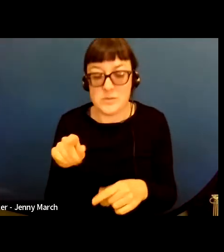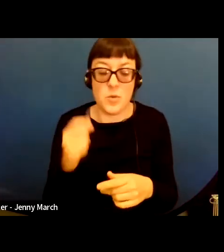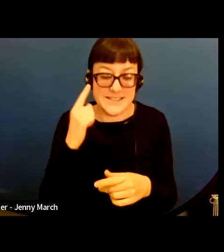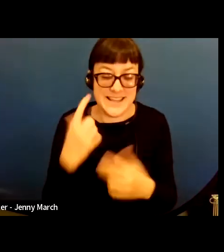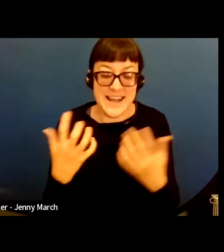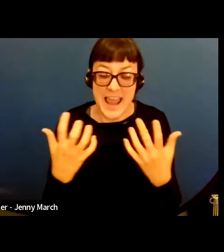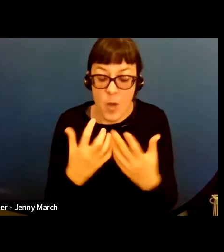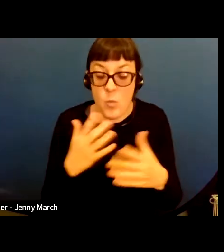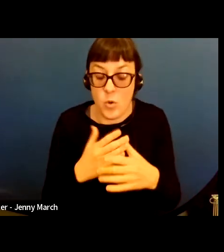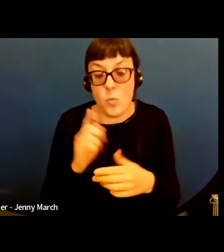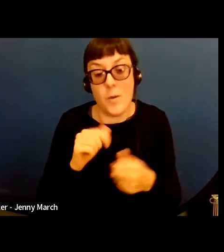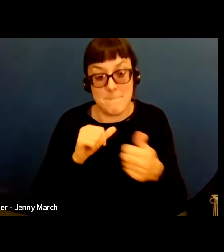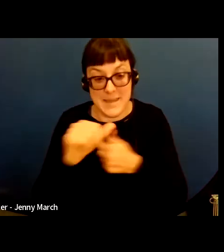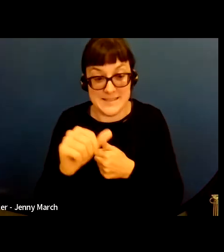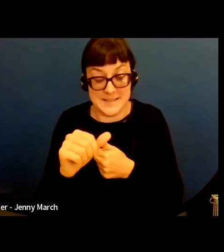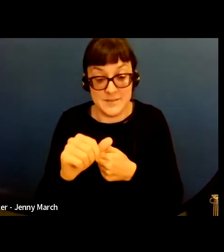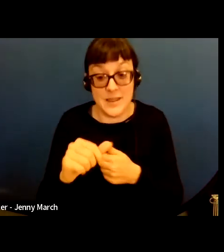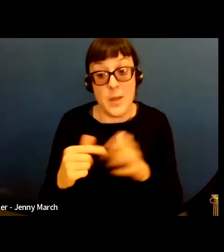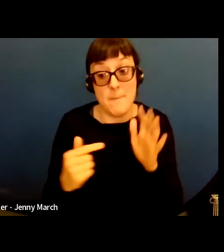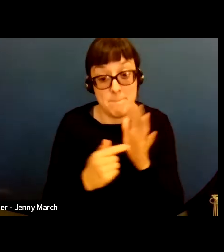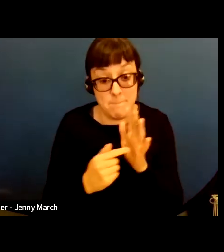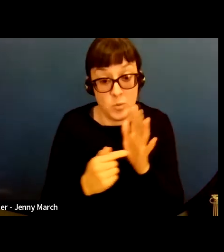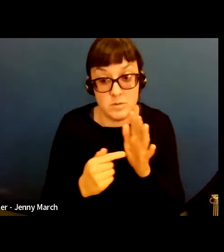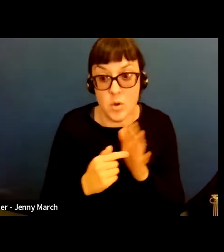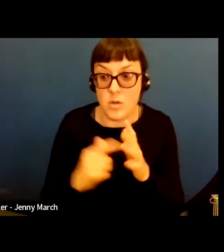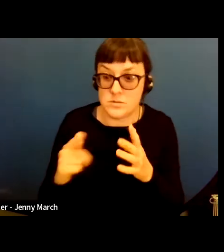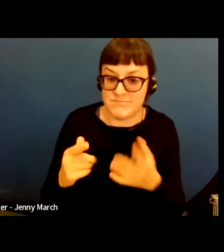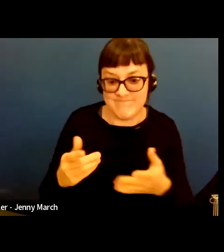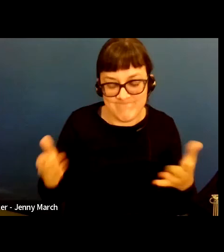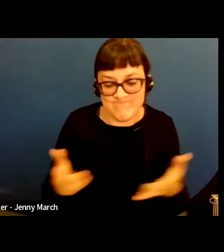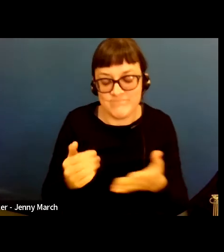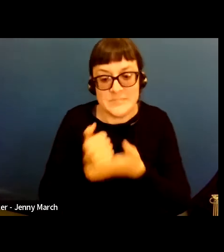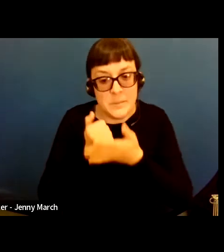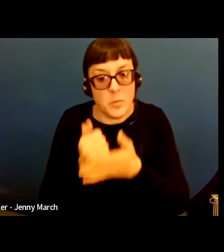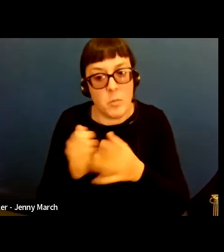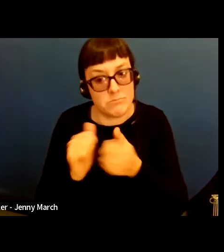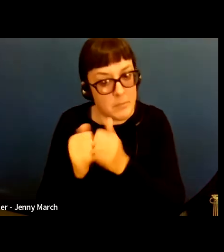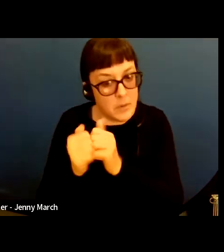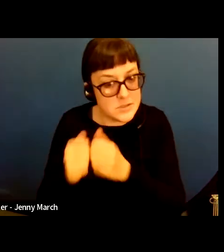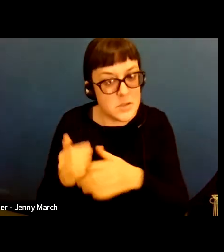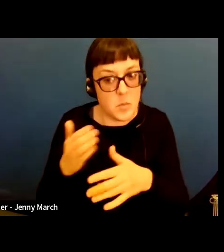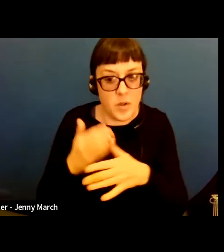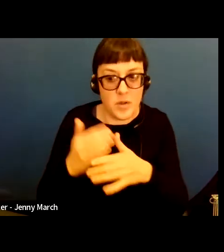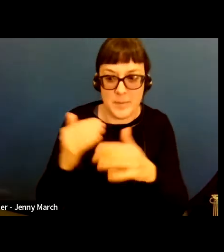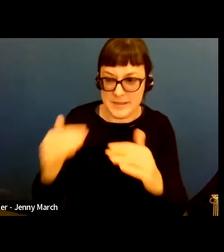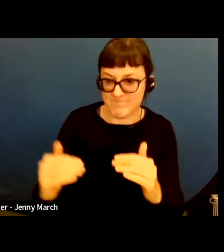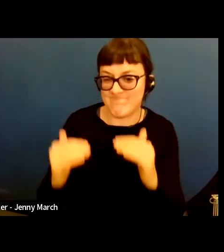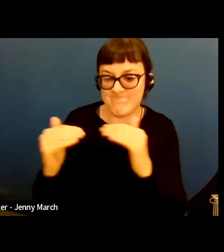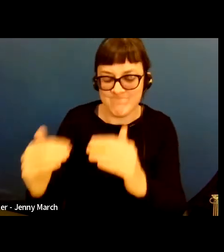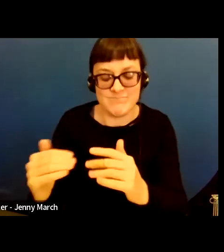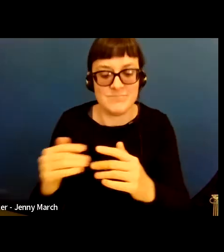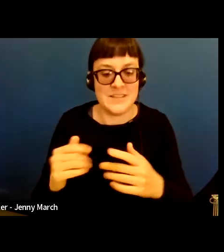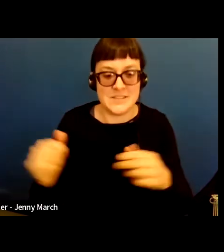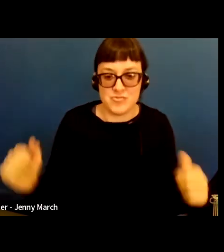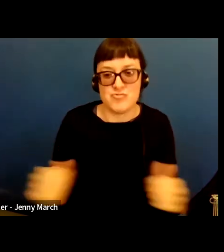this, I think it's really important for us to advance ongoing partnerships and work to further prioritize some of these enablers to comprehensively